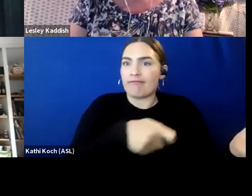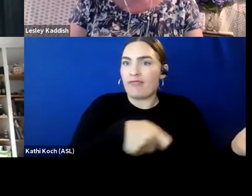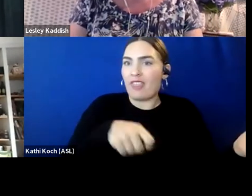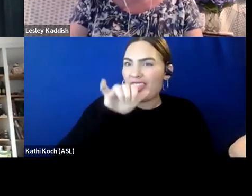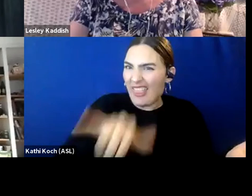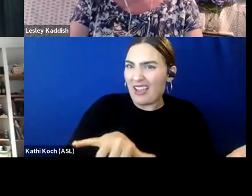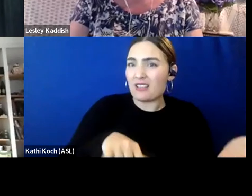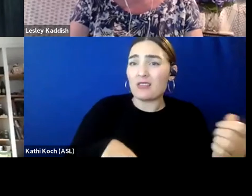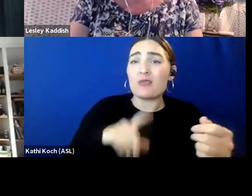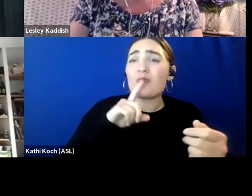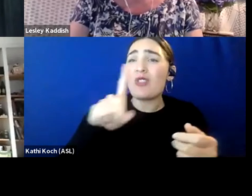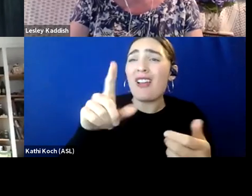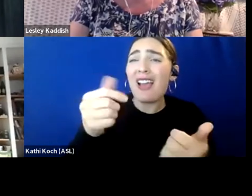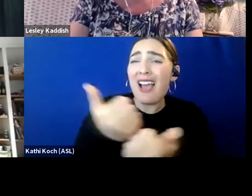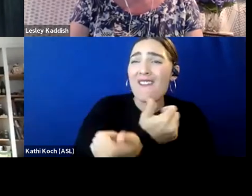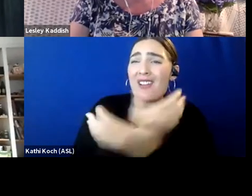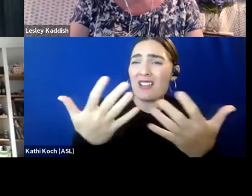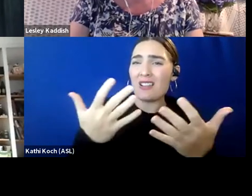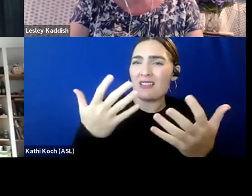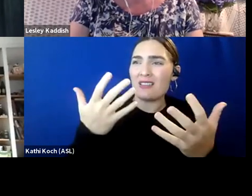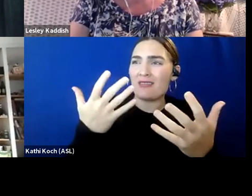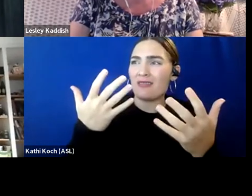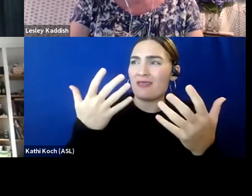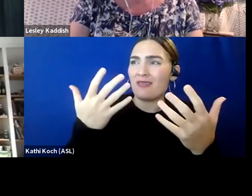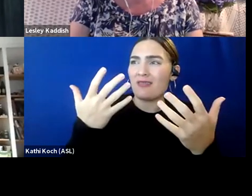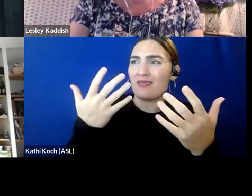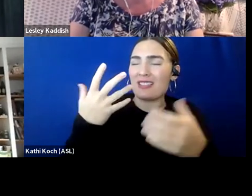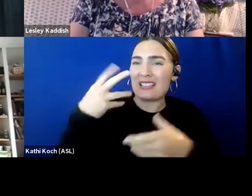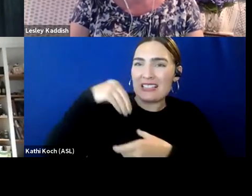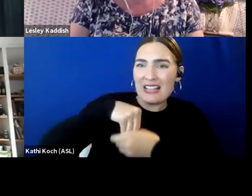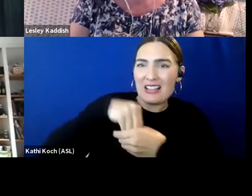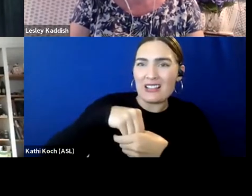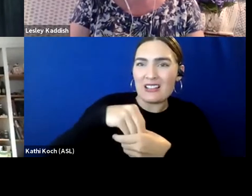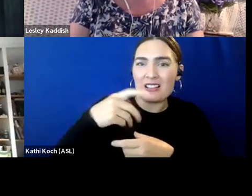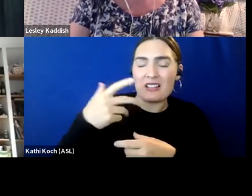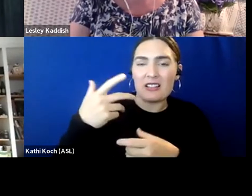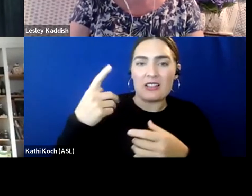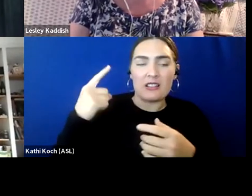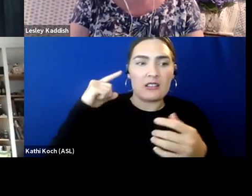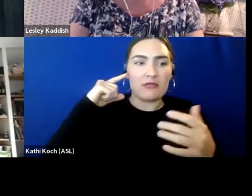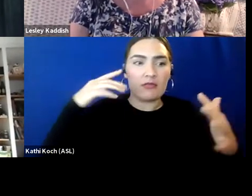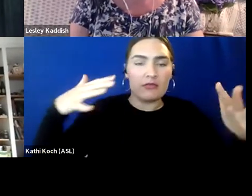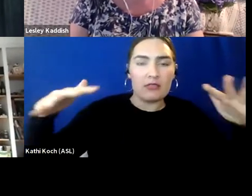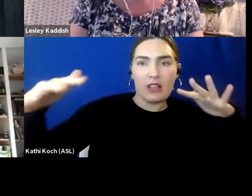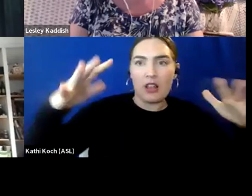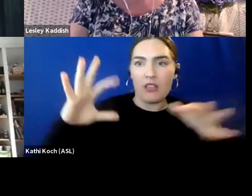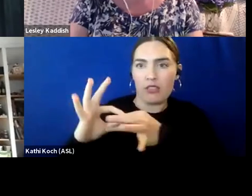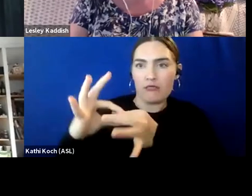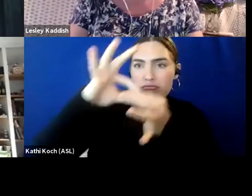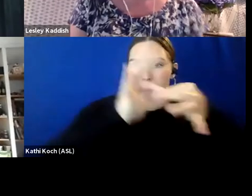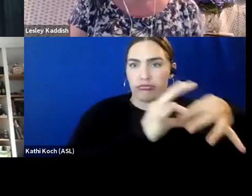Because everything about being inside sound and inside connection through sound was what I was